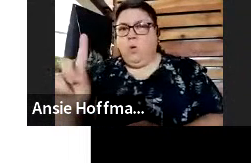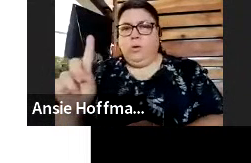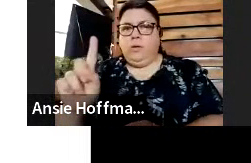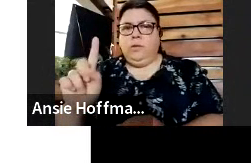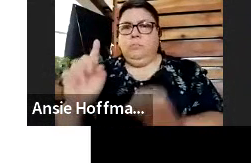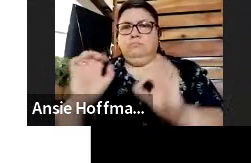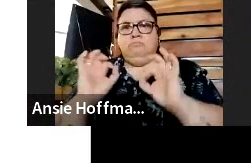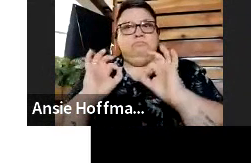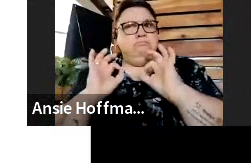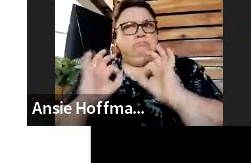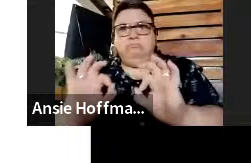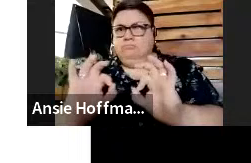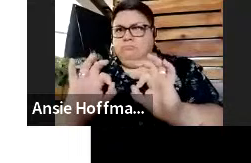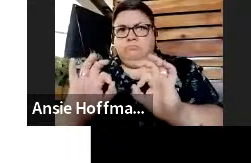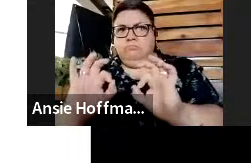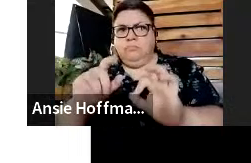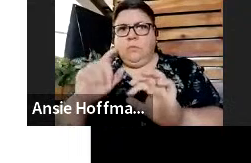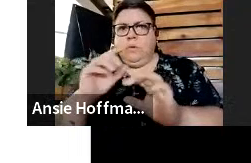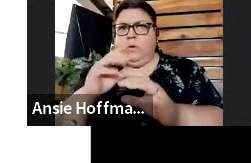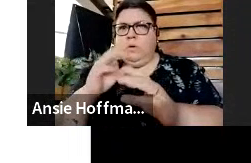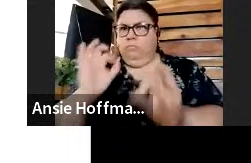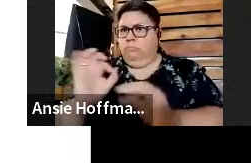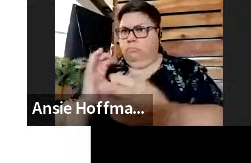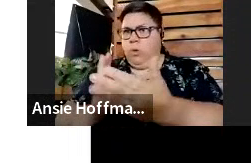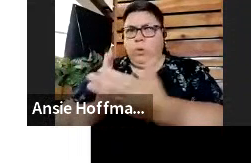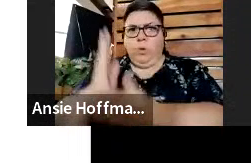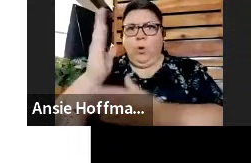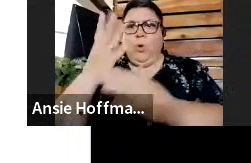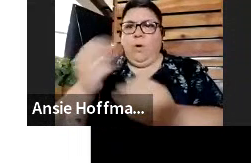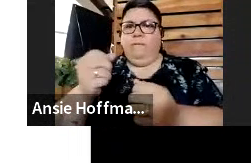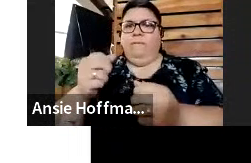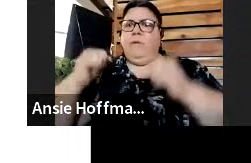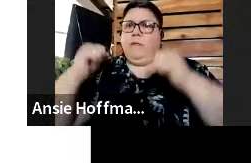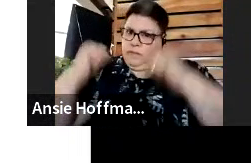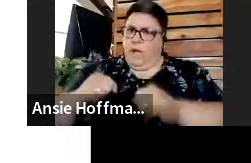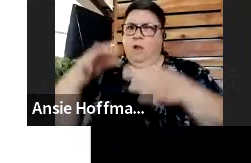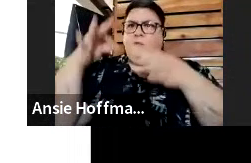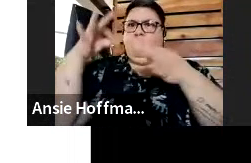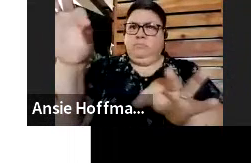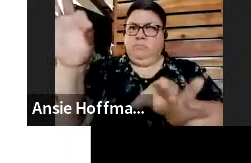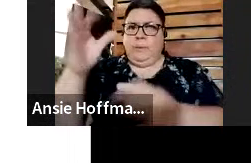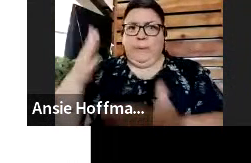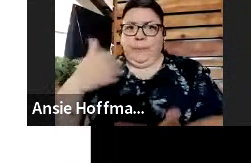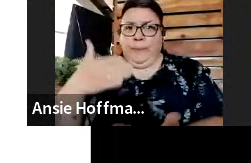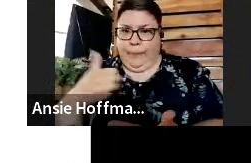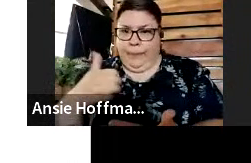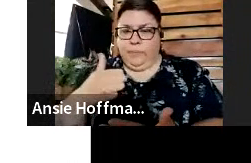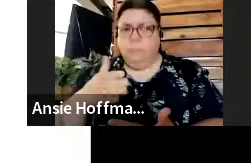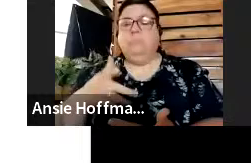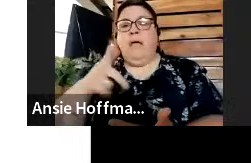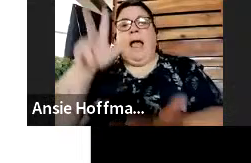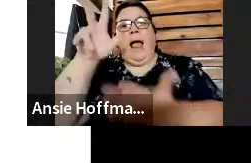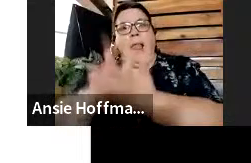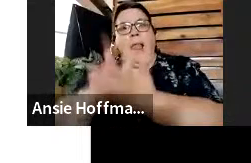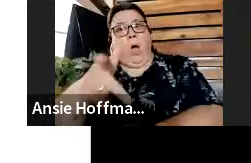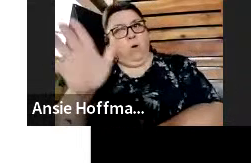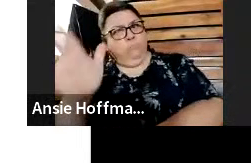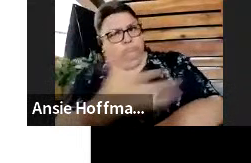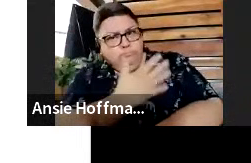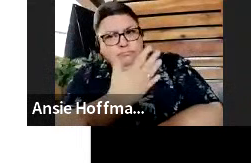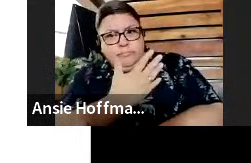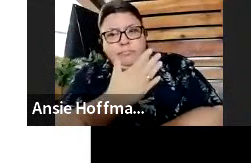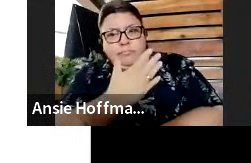correctly classified during the declarations process, although we have allowed you to go through. In